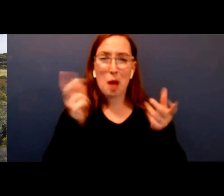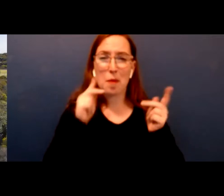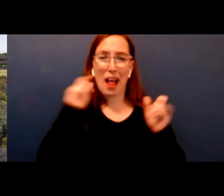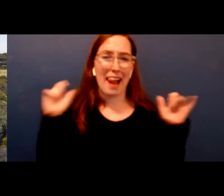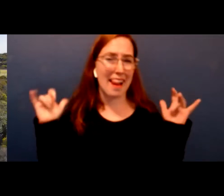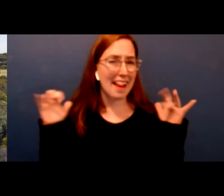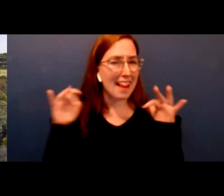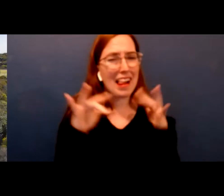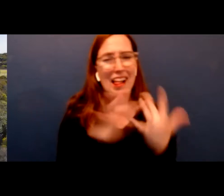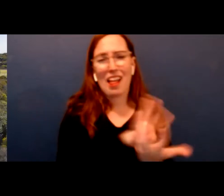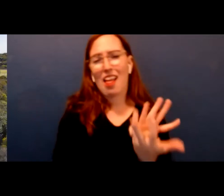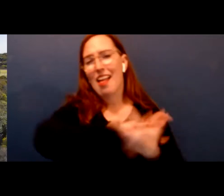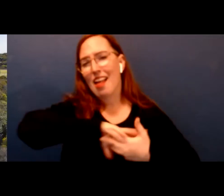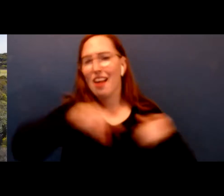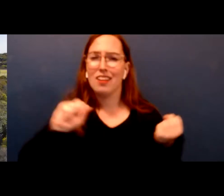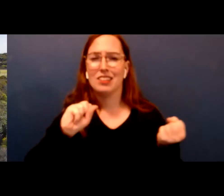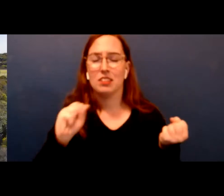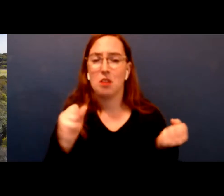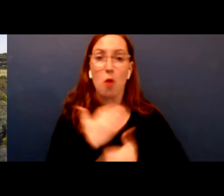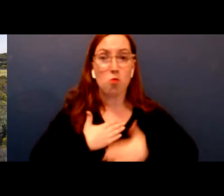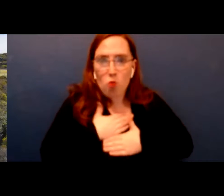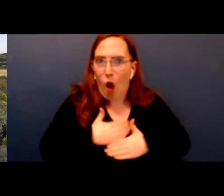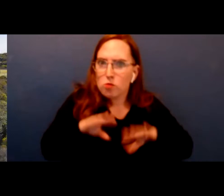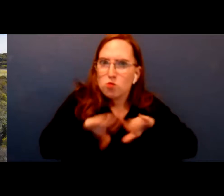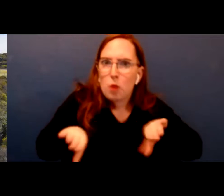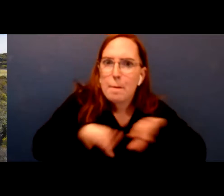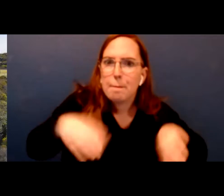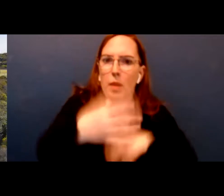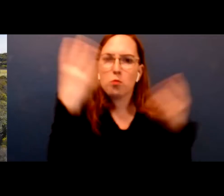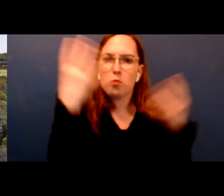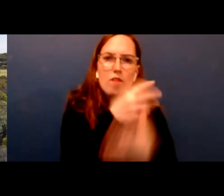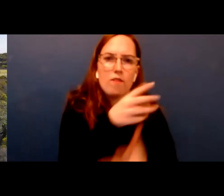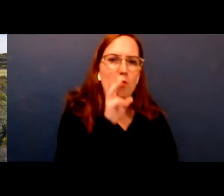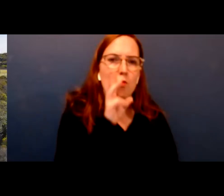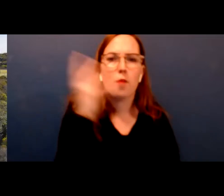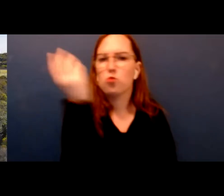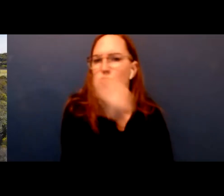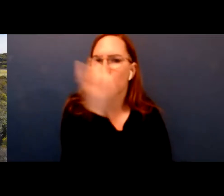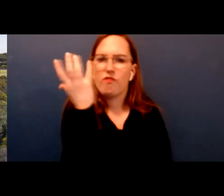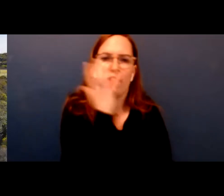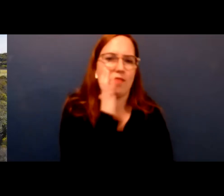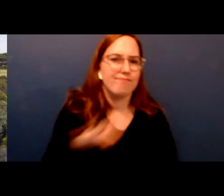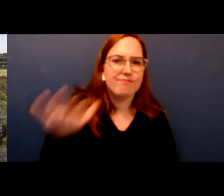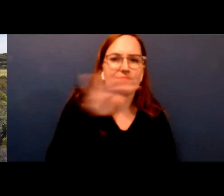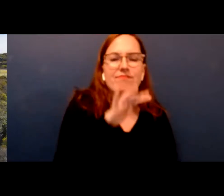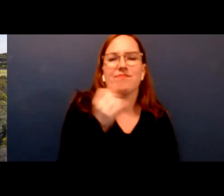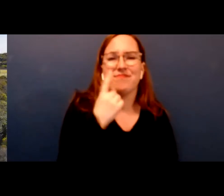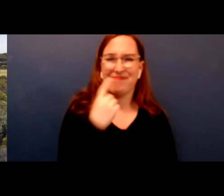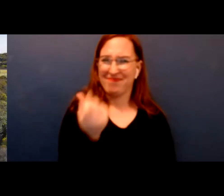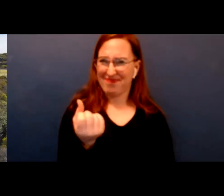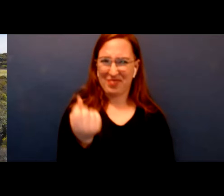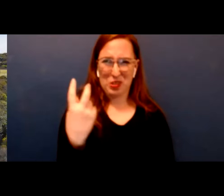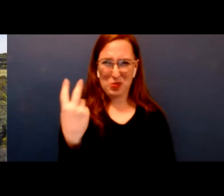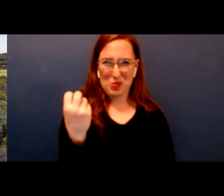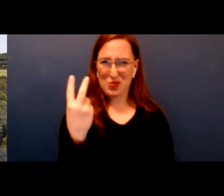first thing in the morning, it was beautiful water, beautiful bald cypress. But by noon, it was a muddy puddle with